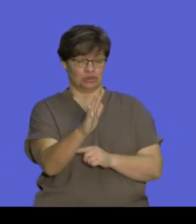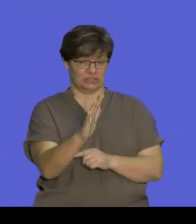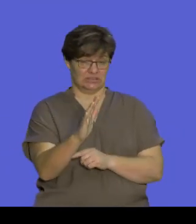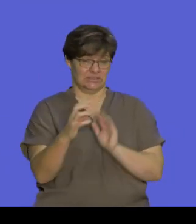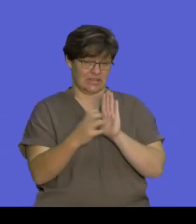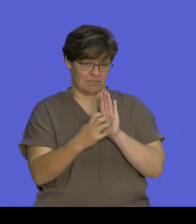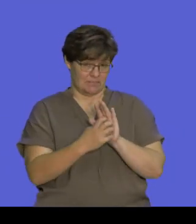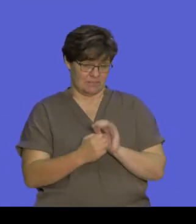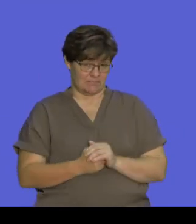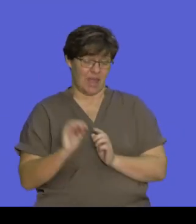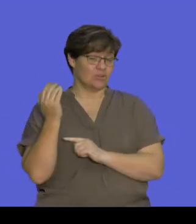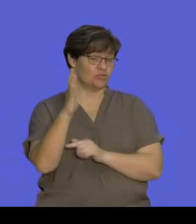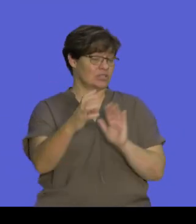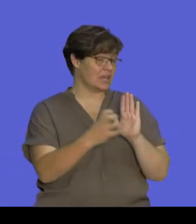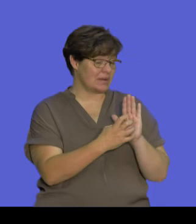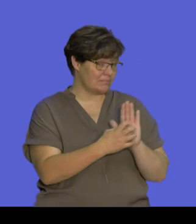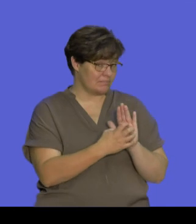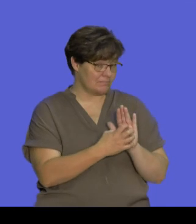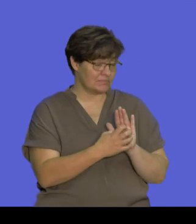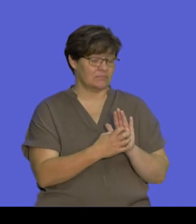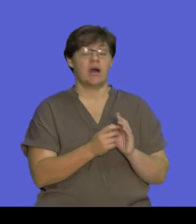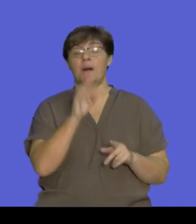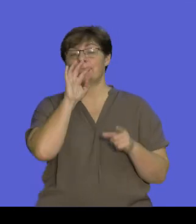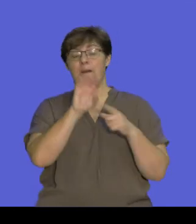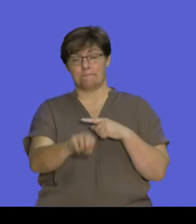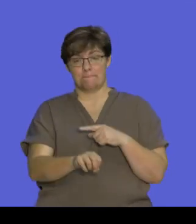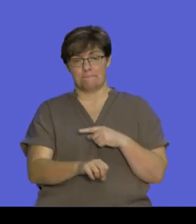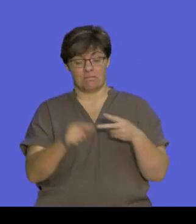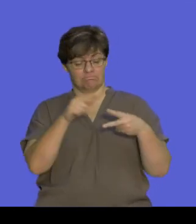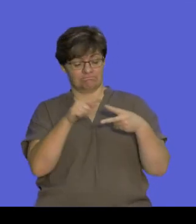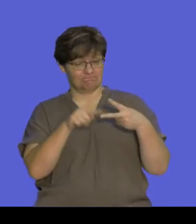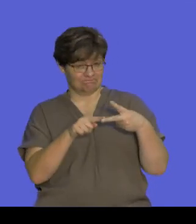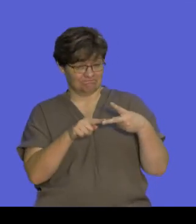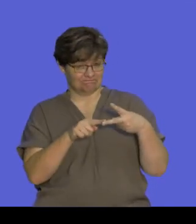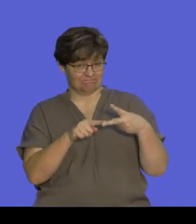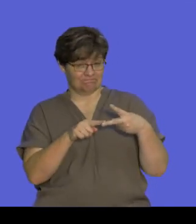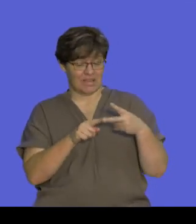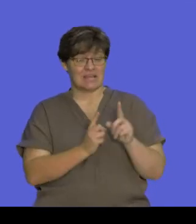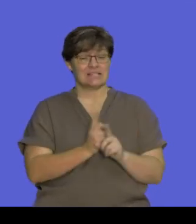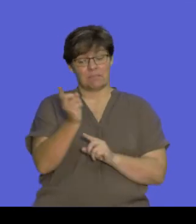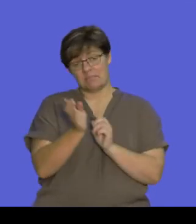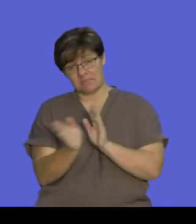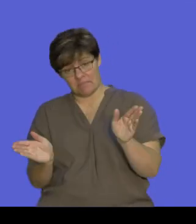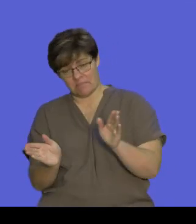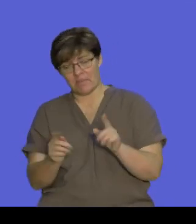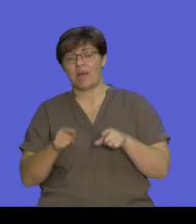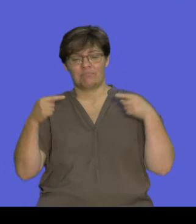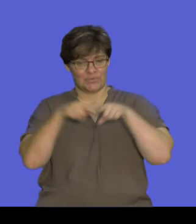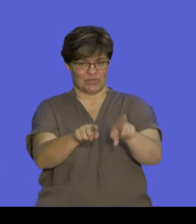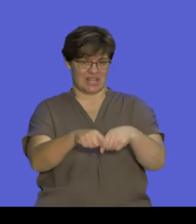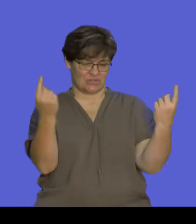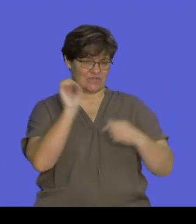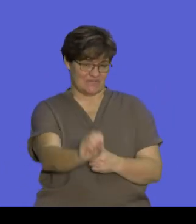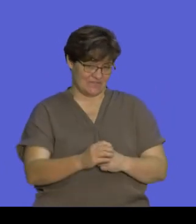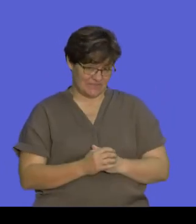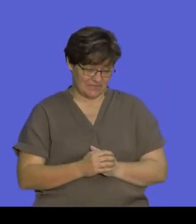tree diagrams, we recognize that the two things in the different stems are mutually exclusive. That means that